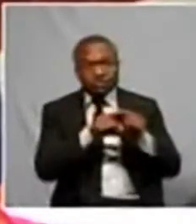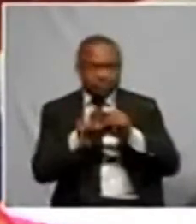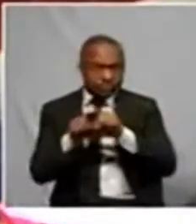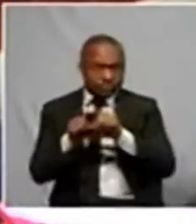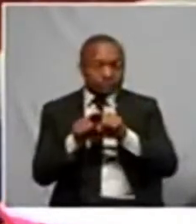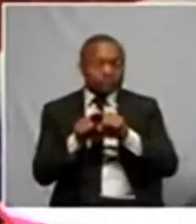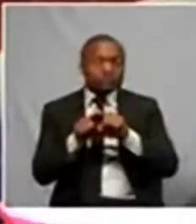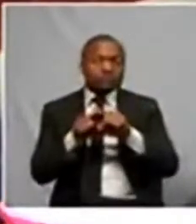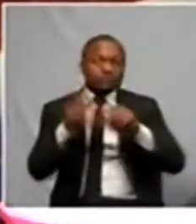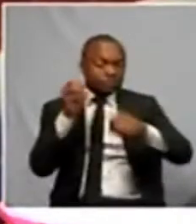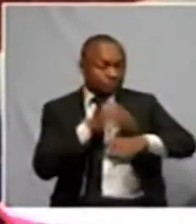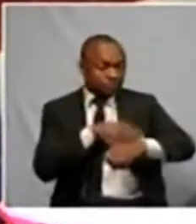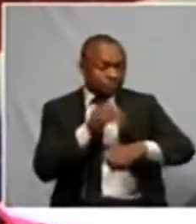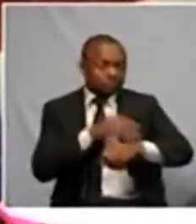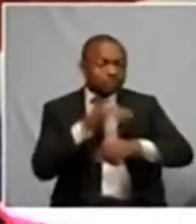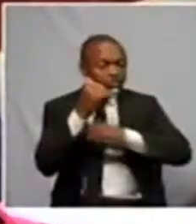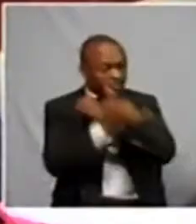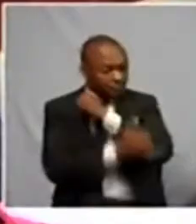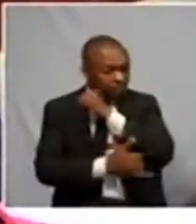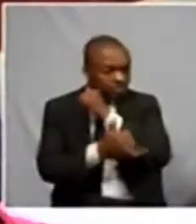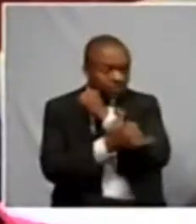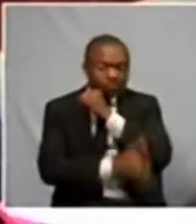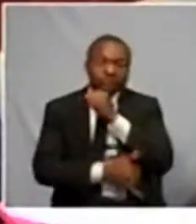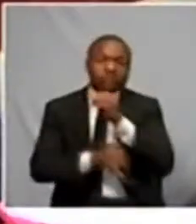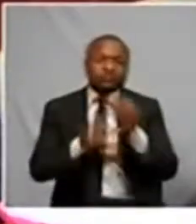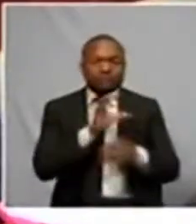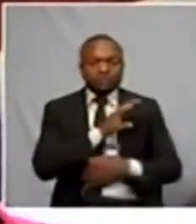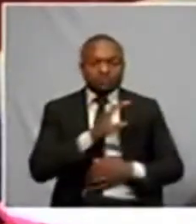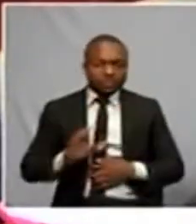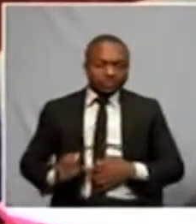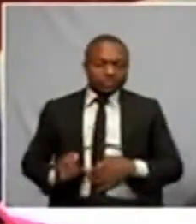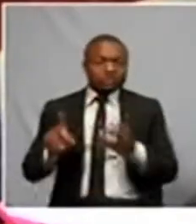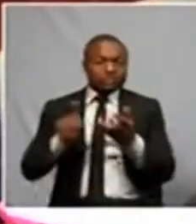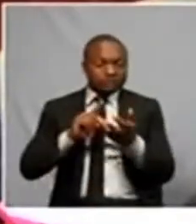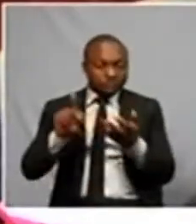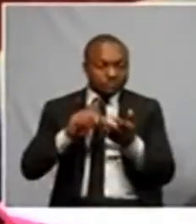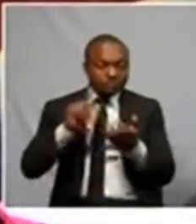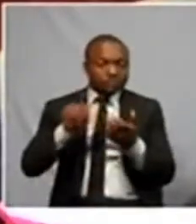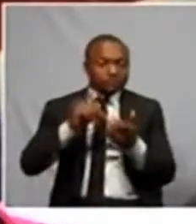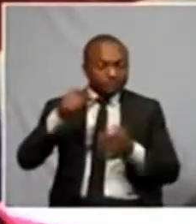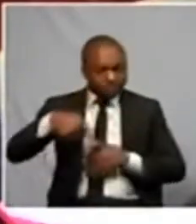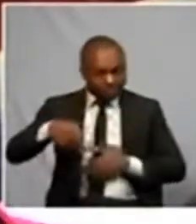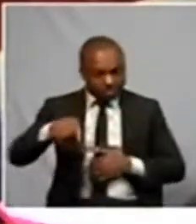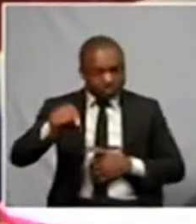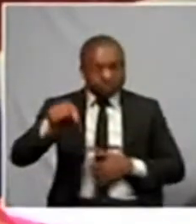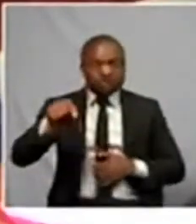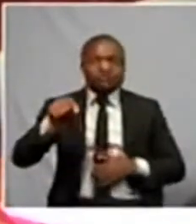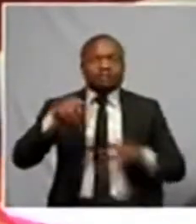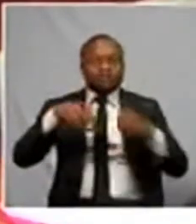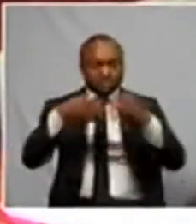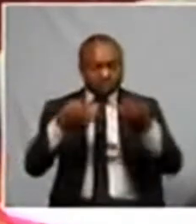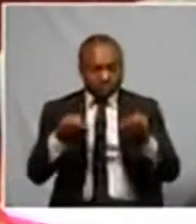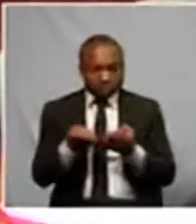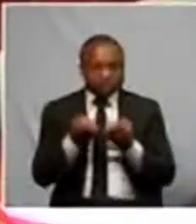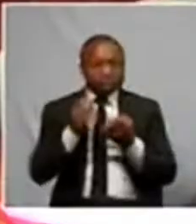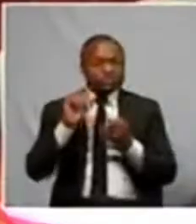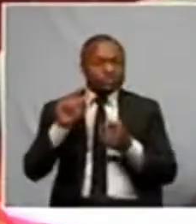and investment from countries and entities that prioritize sustainability and environmental